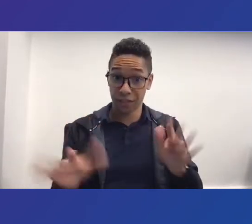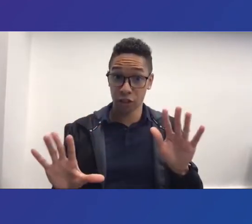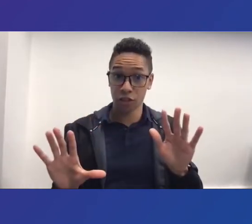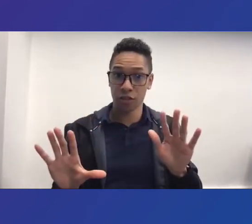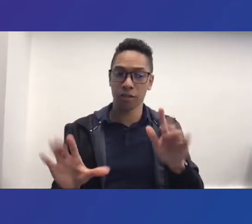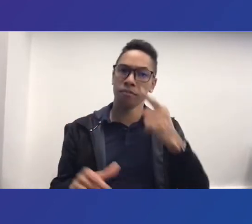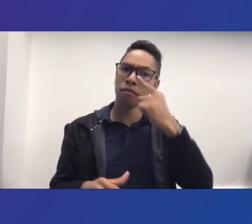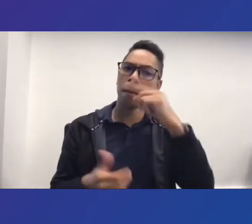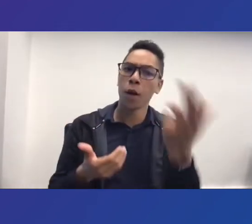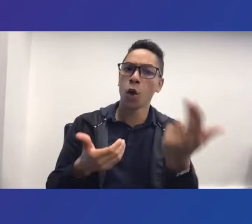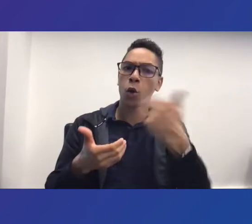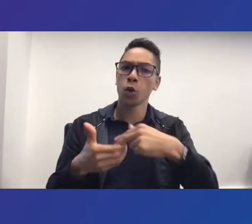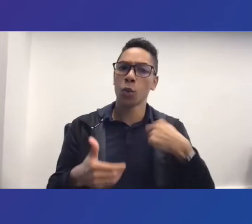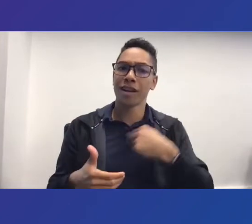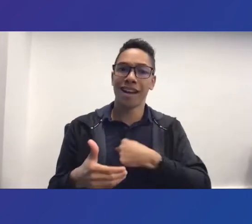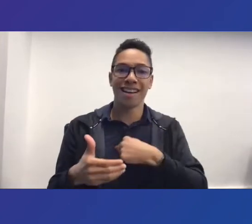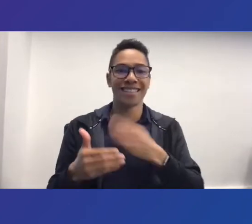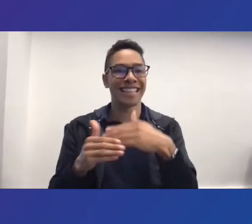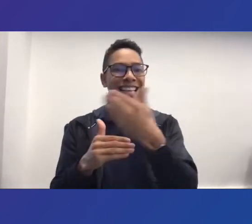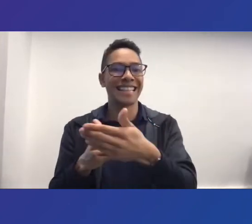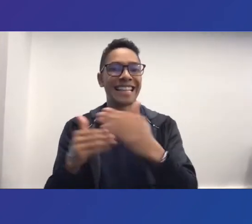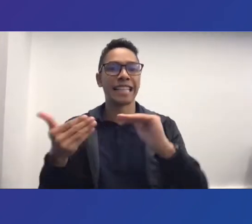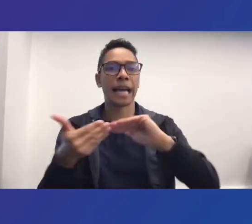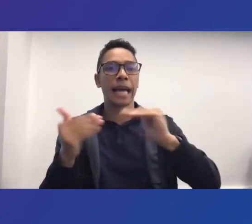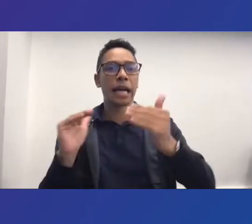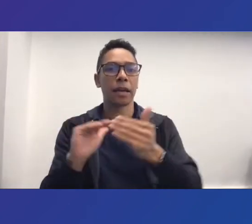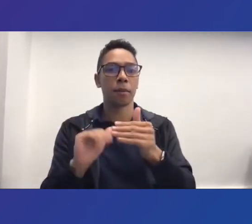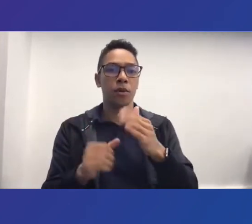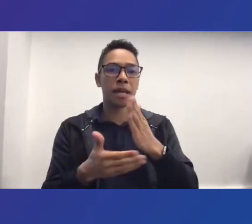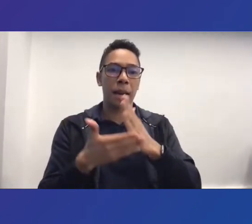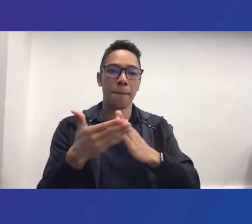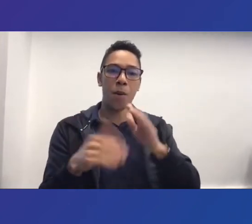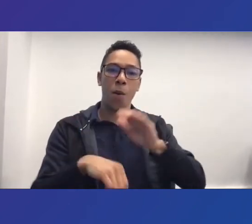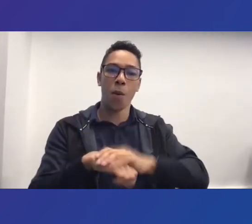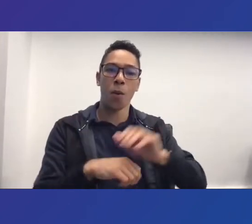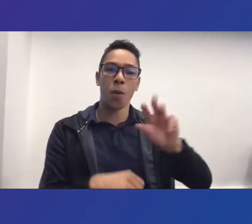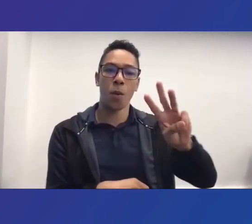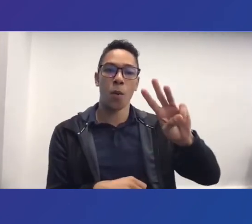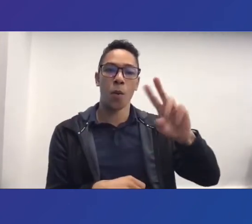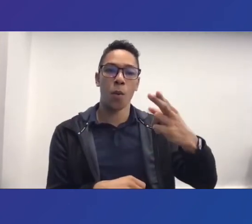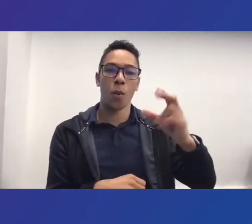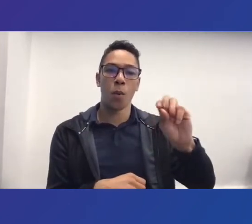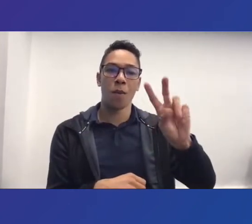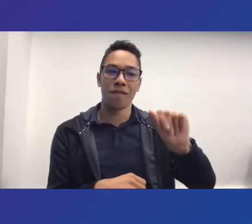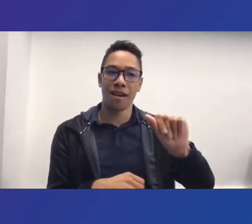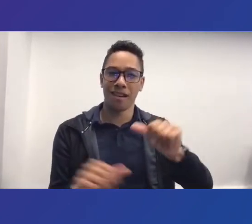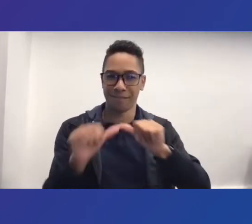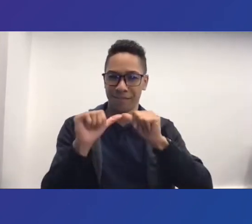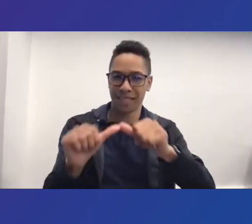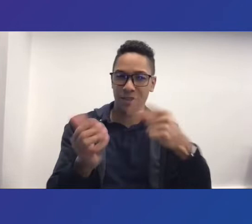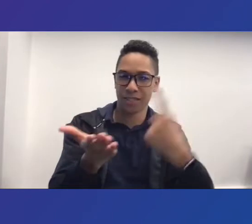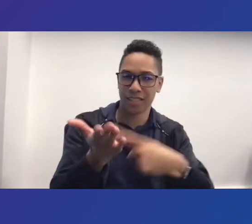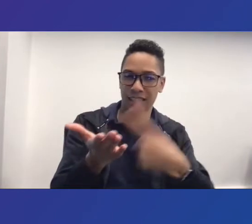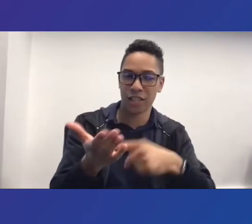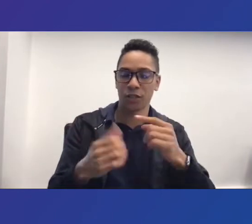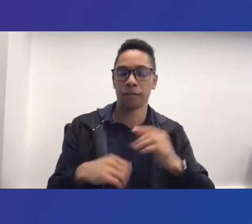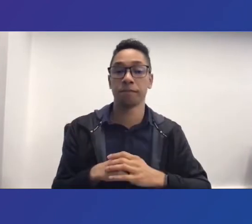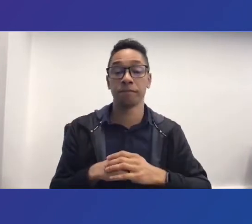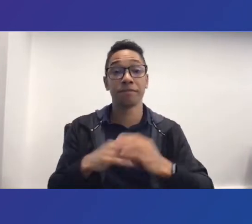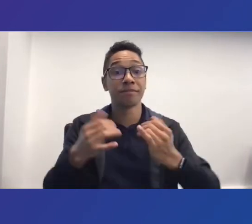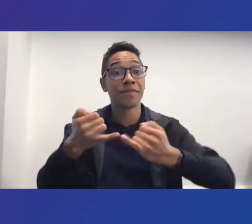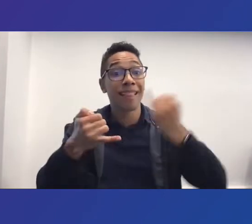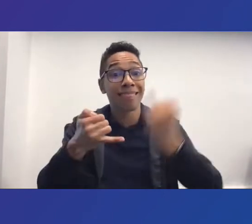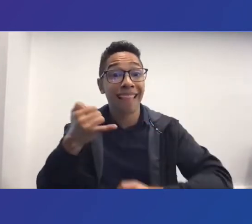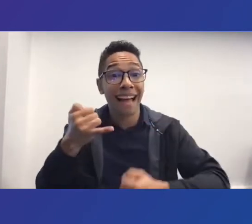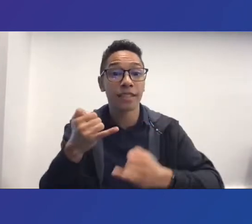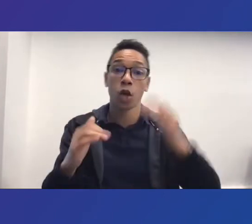a session follow-up in the community section of HUBA, where you can continue the conversation. Lastly, we hope that you will help